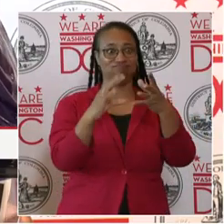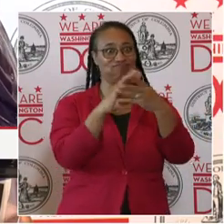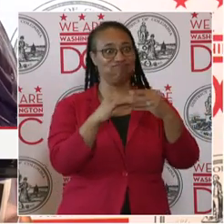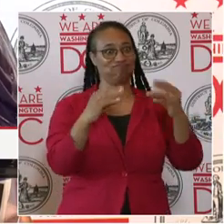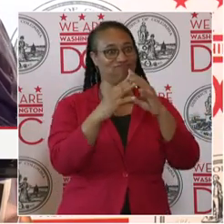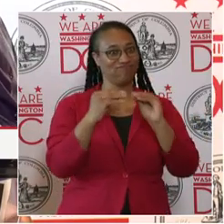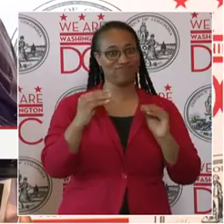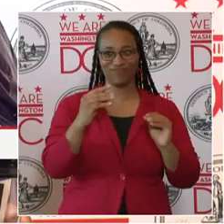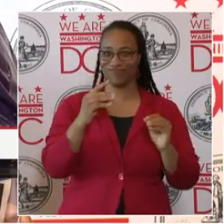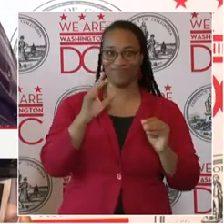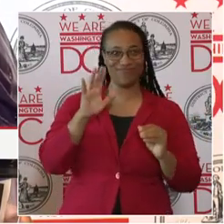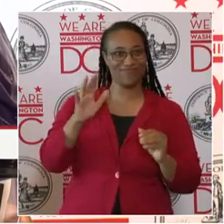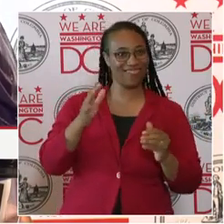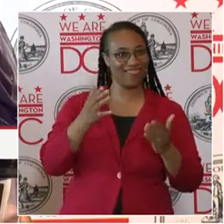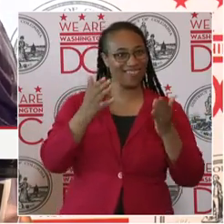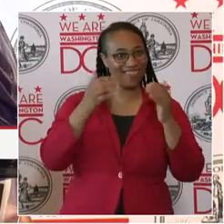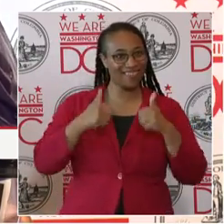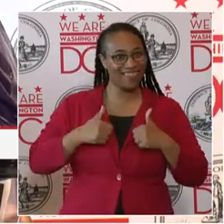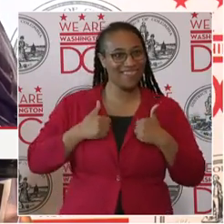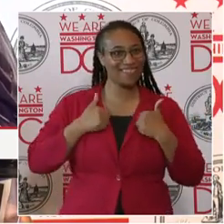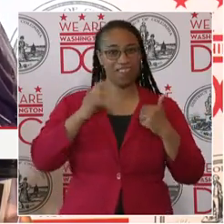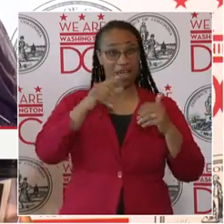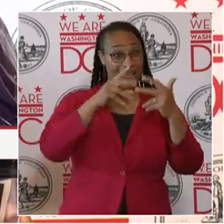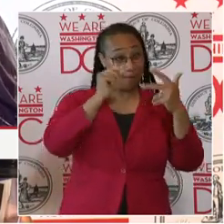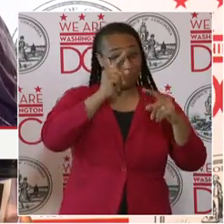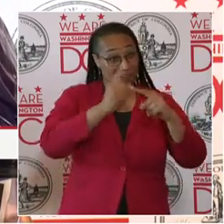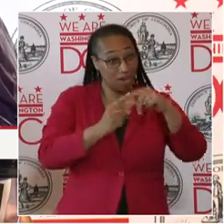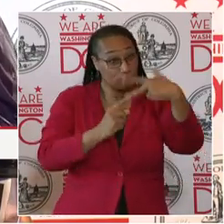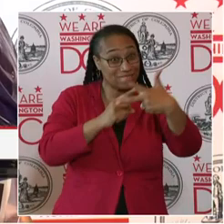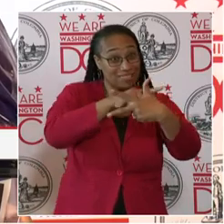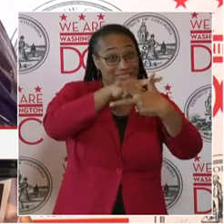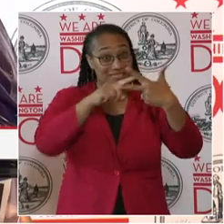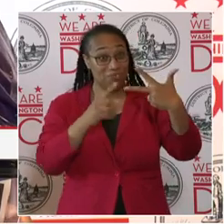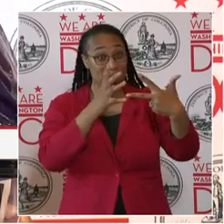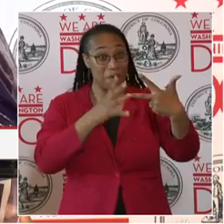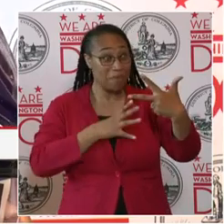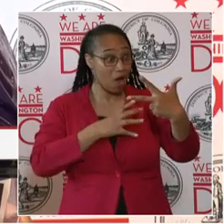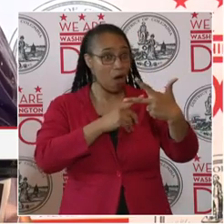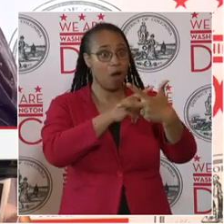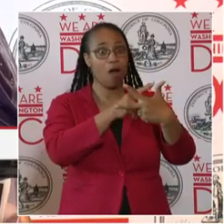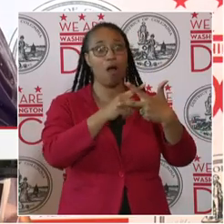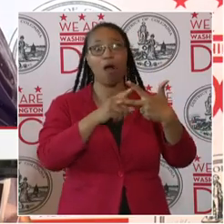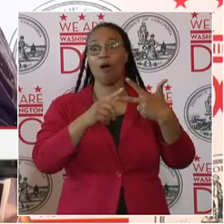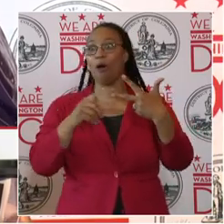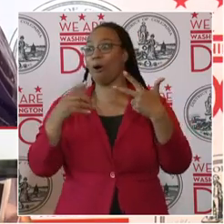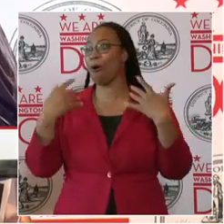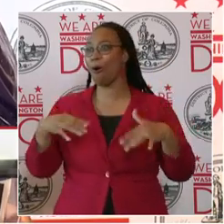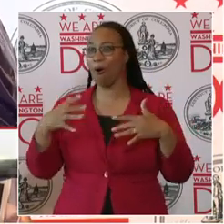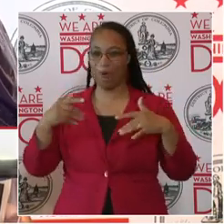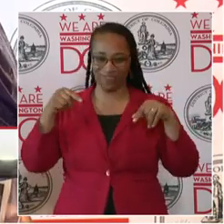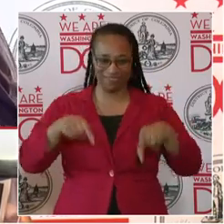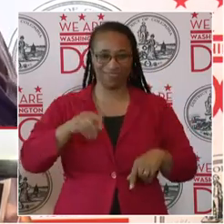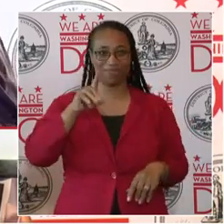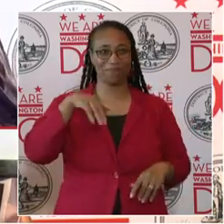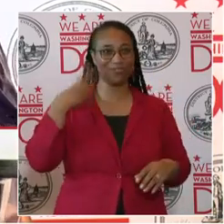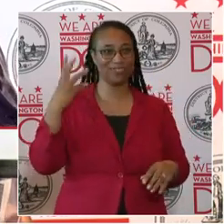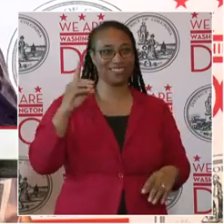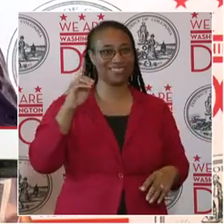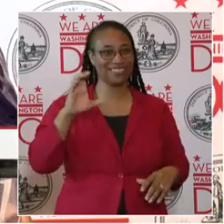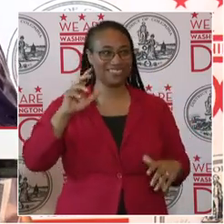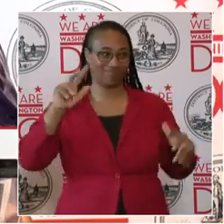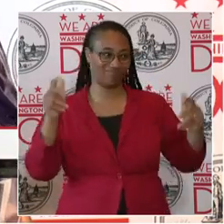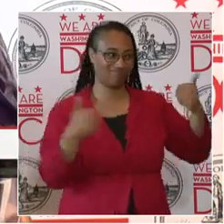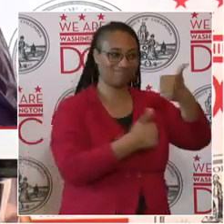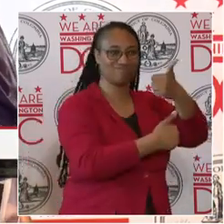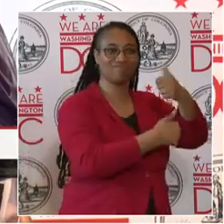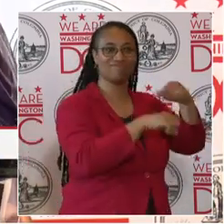to serve 3 consecutive 4-year terms of a mayor of American City. We are telling a